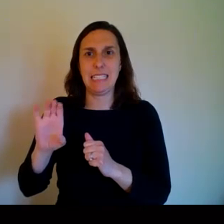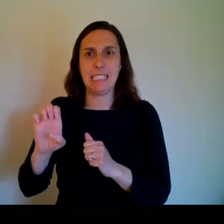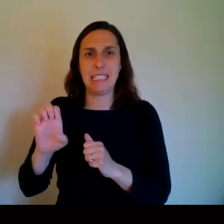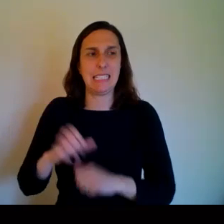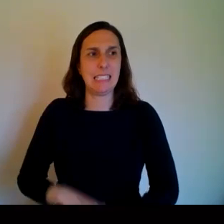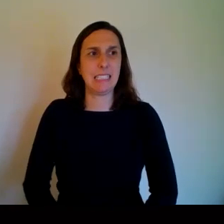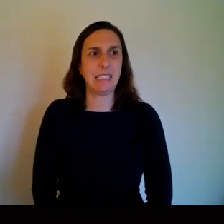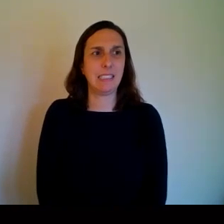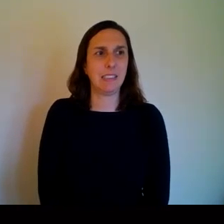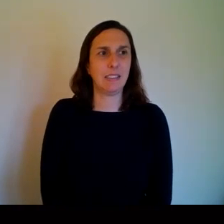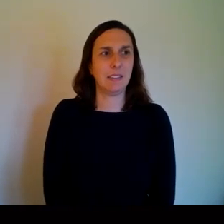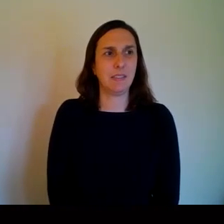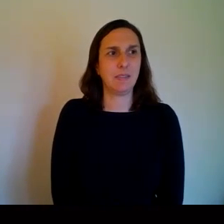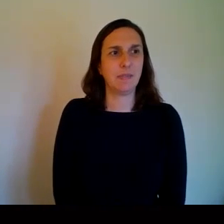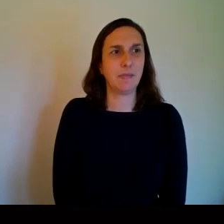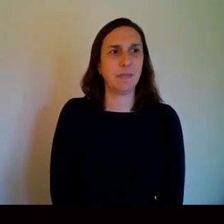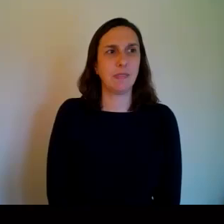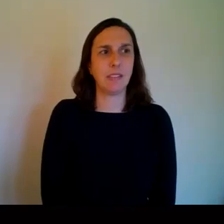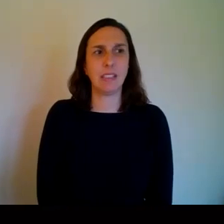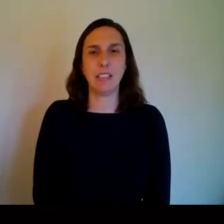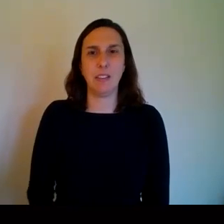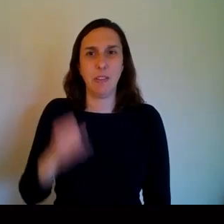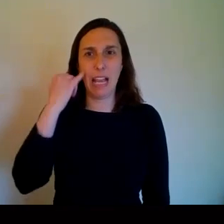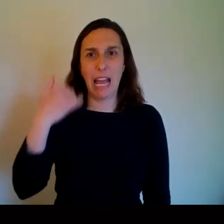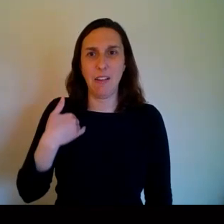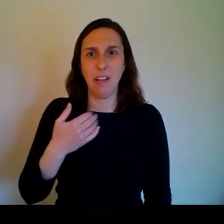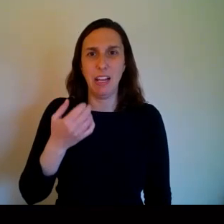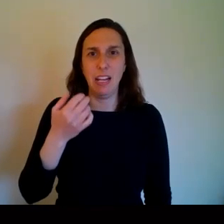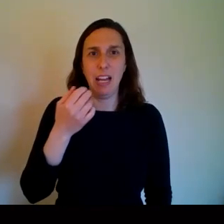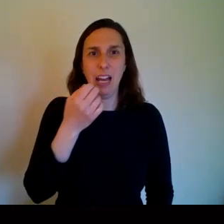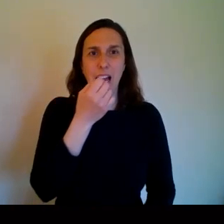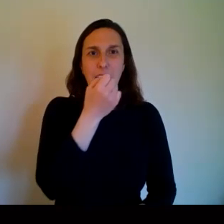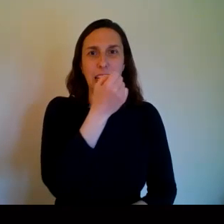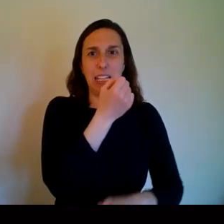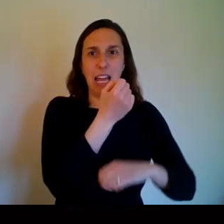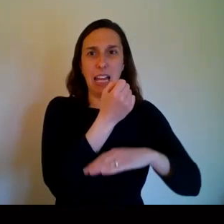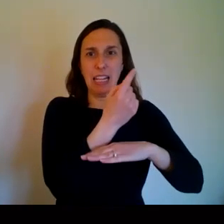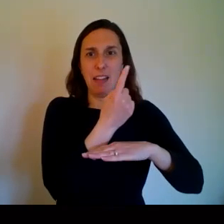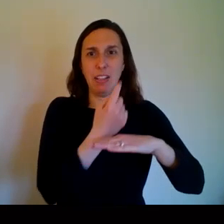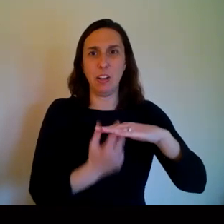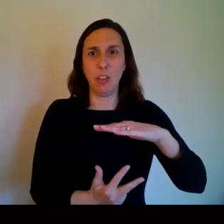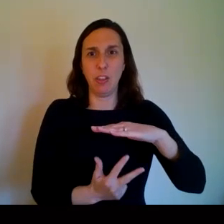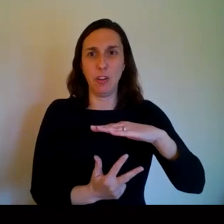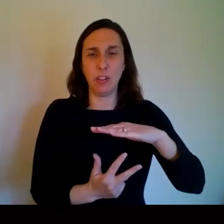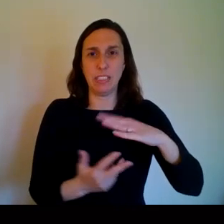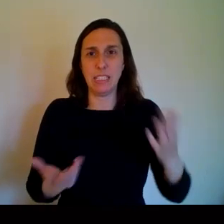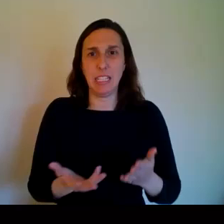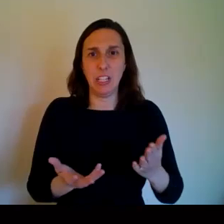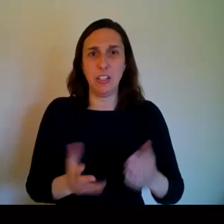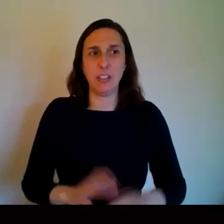And so if we put 11/3 into here, I believe that's 220.